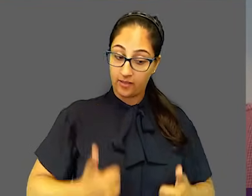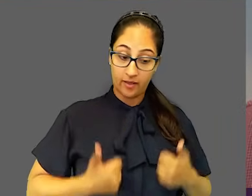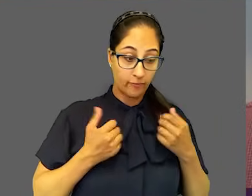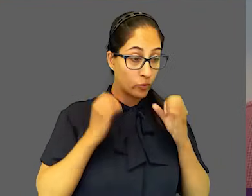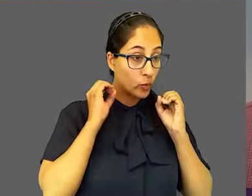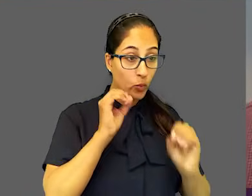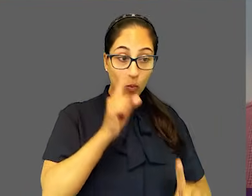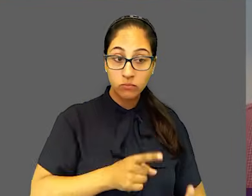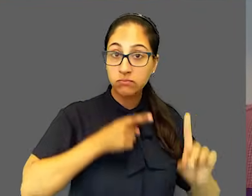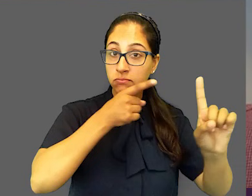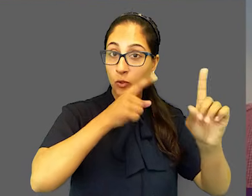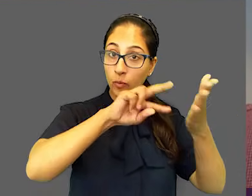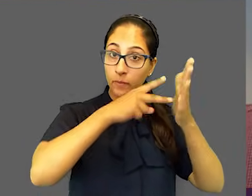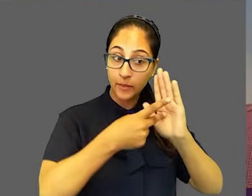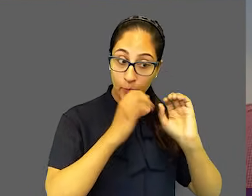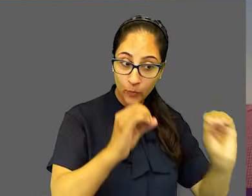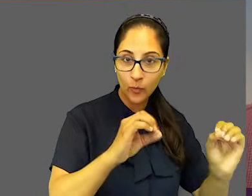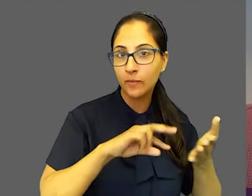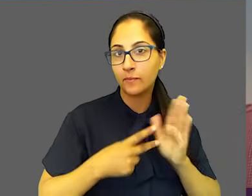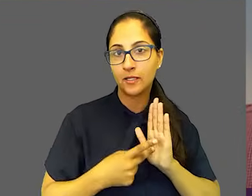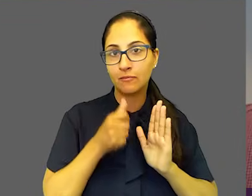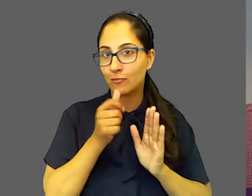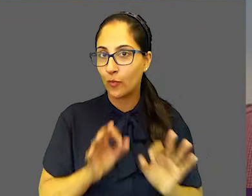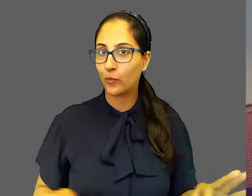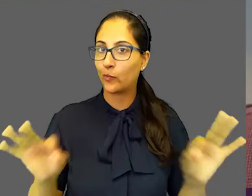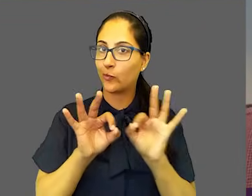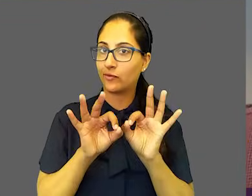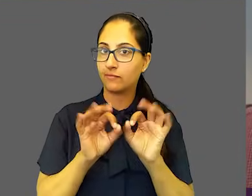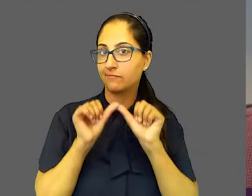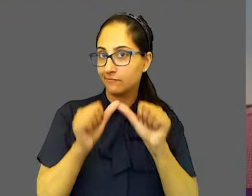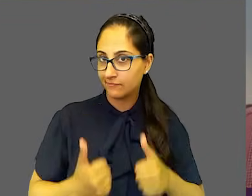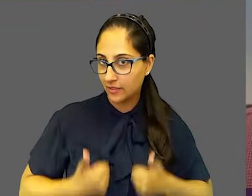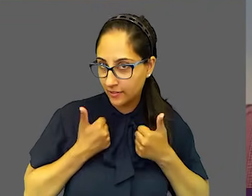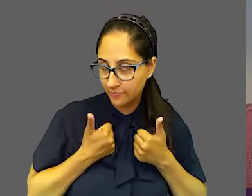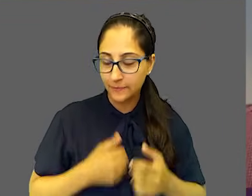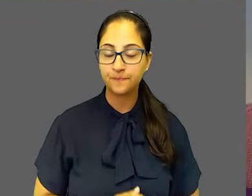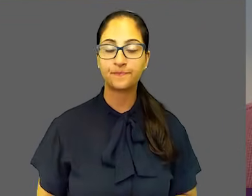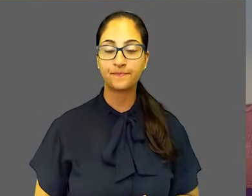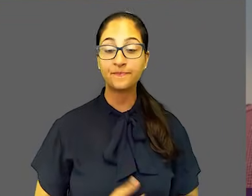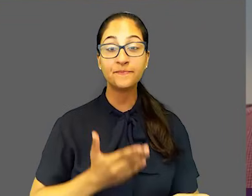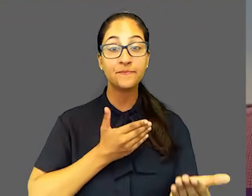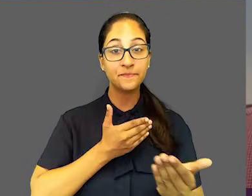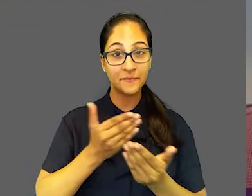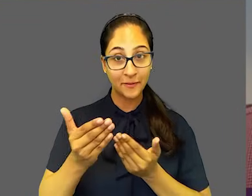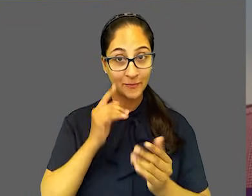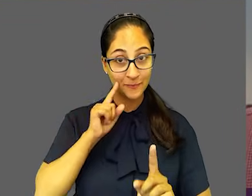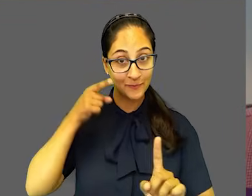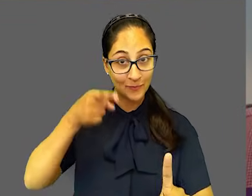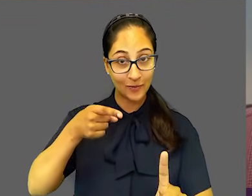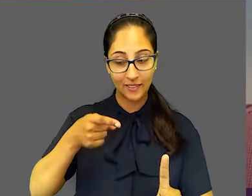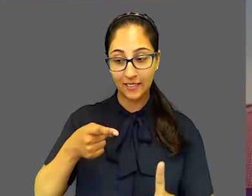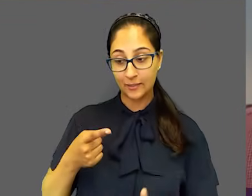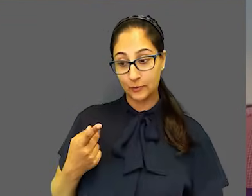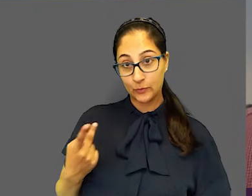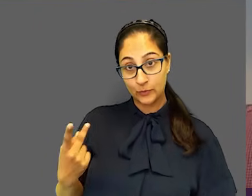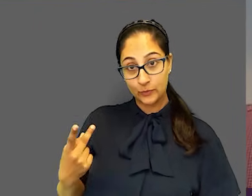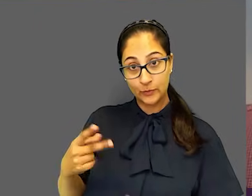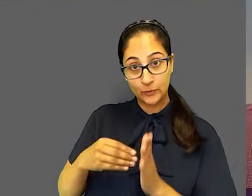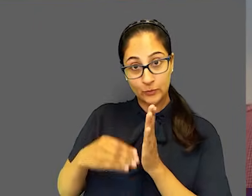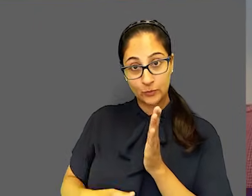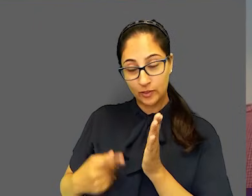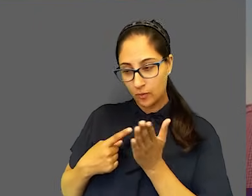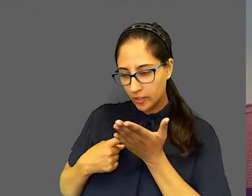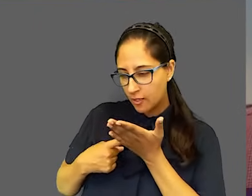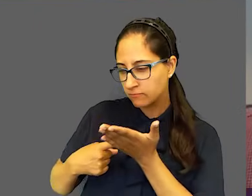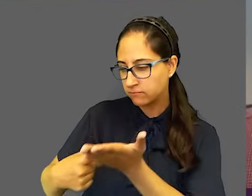examine, what is the place of faith in our secular society? And that led to many discussions between myself and the student,